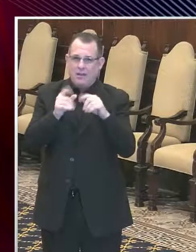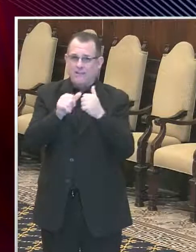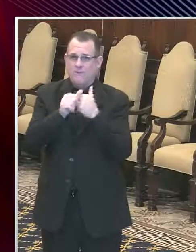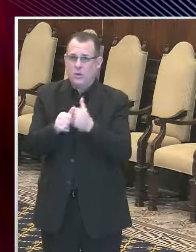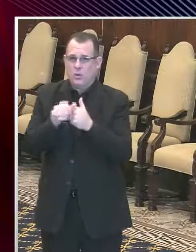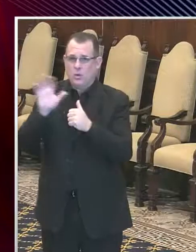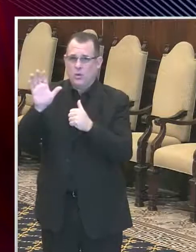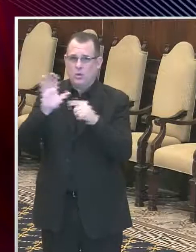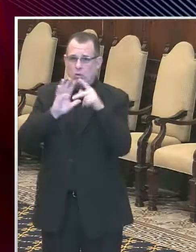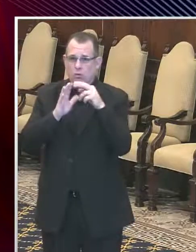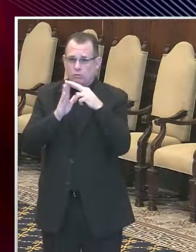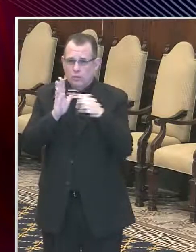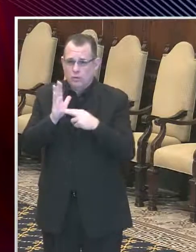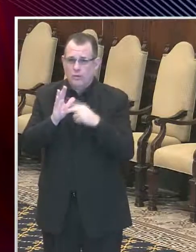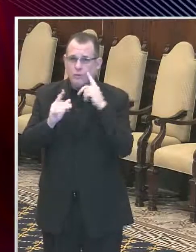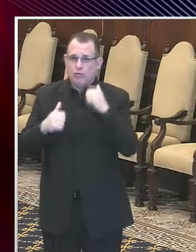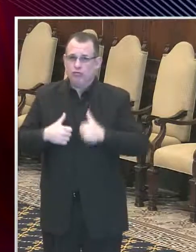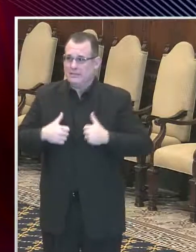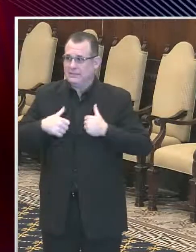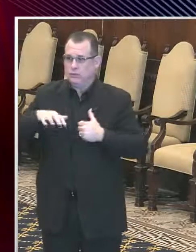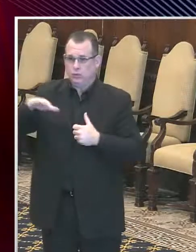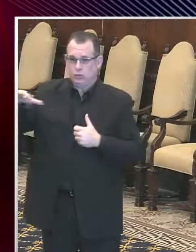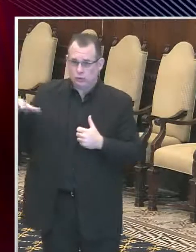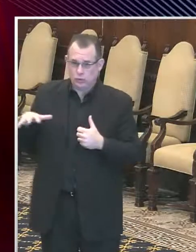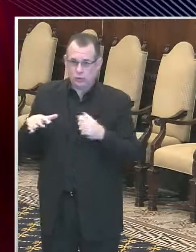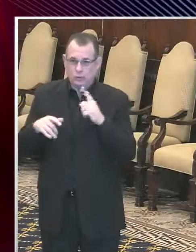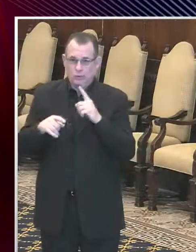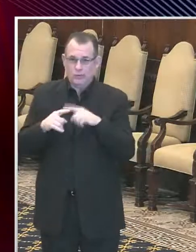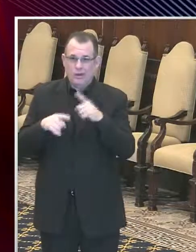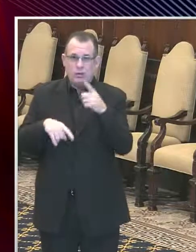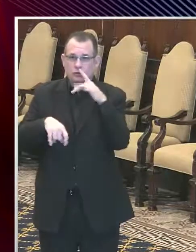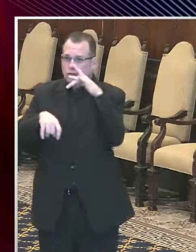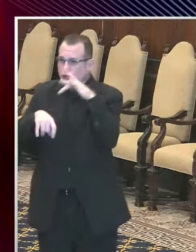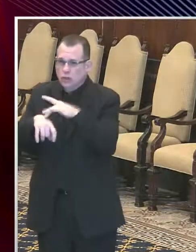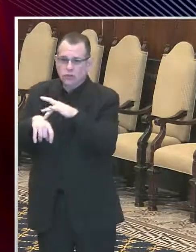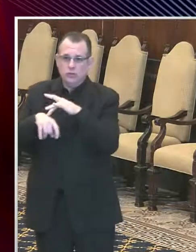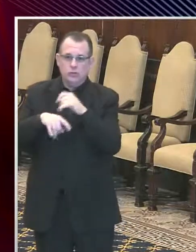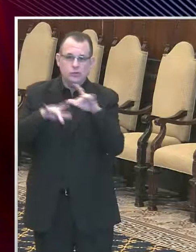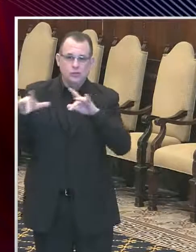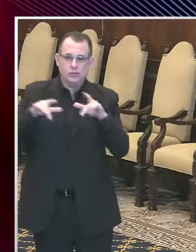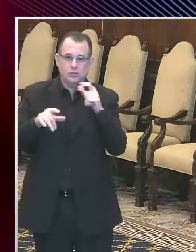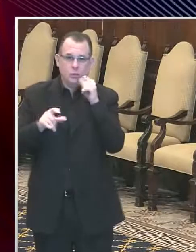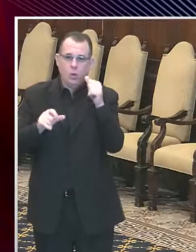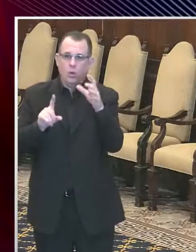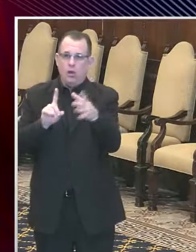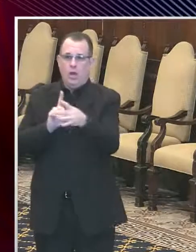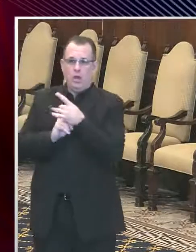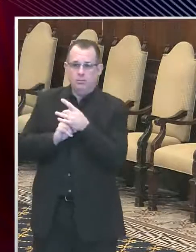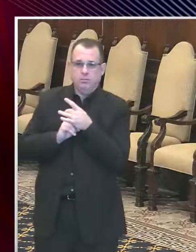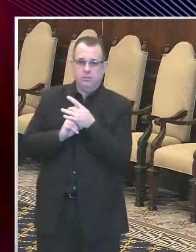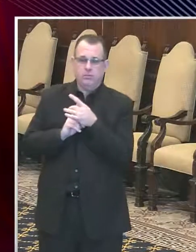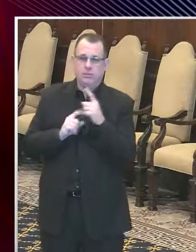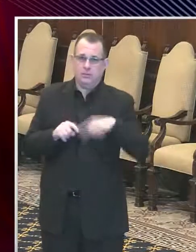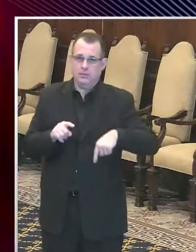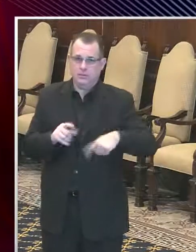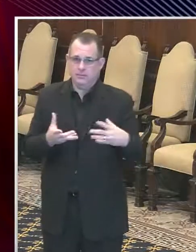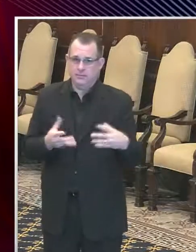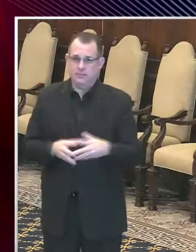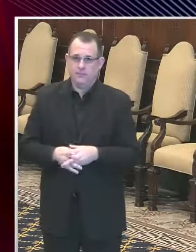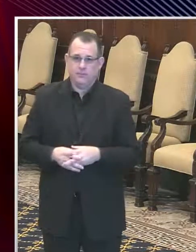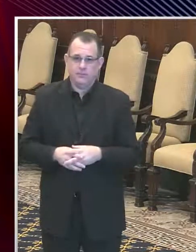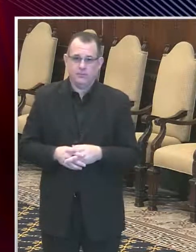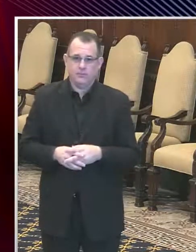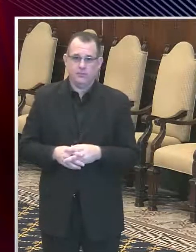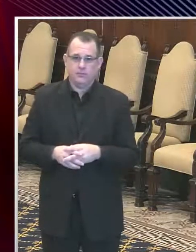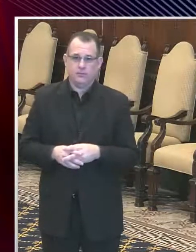in with the residents when they're near and touching the residents so that they don't catch the infection from them or pass the infection